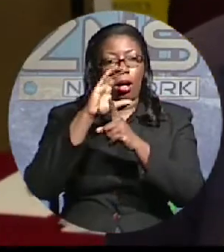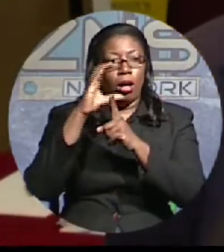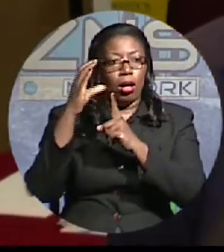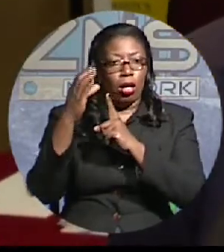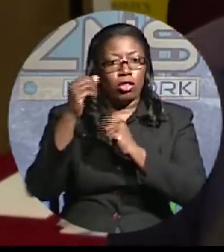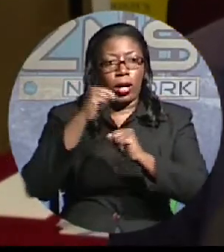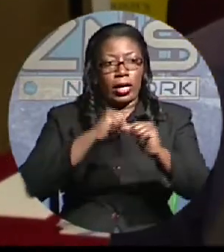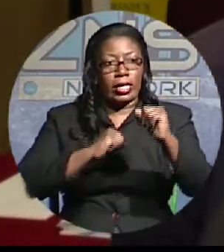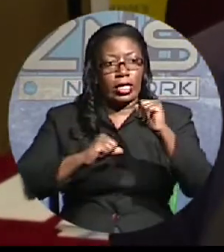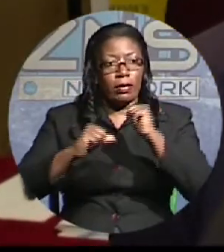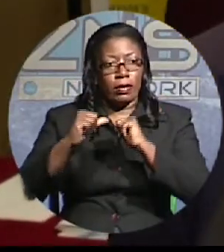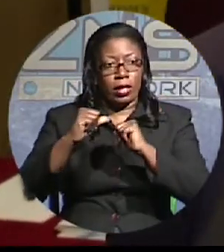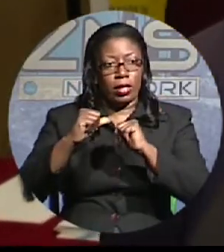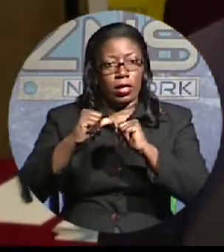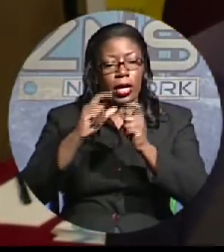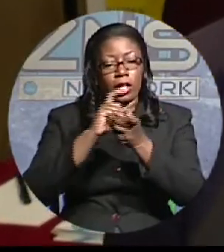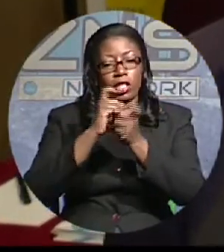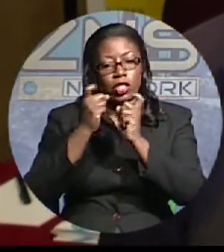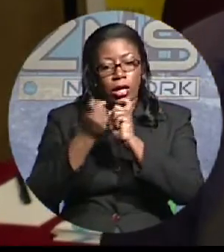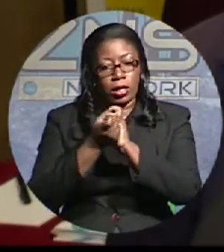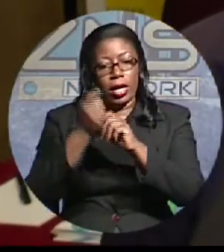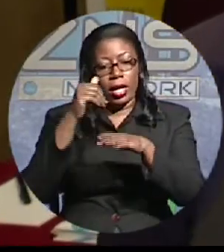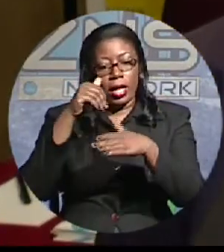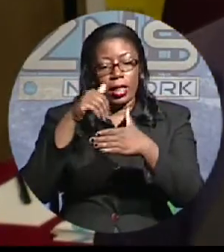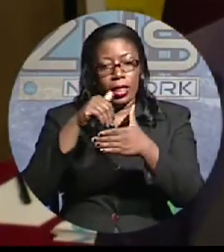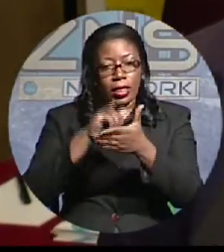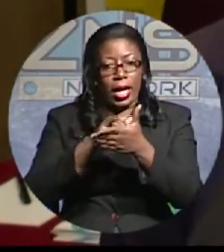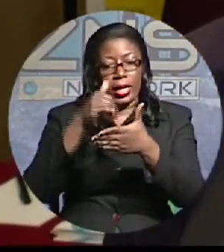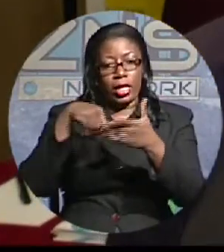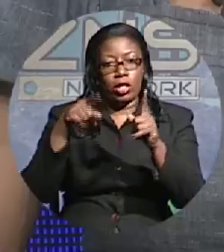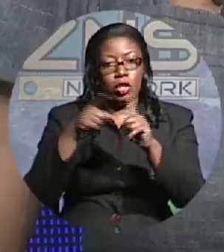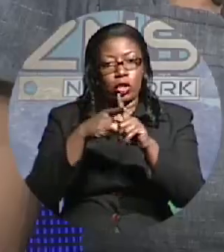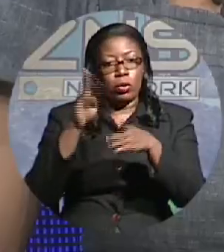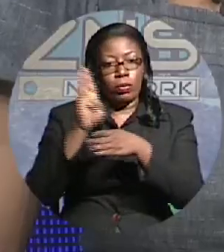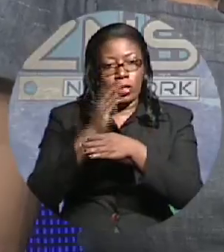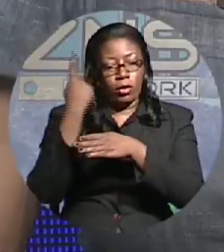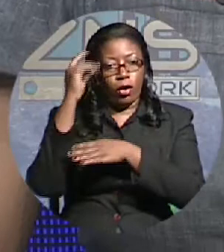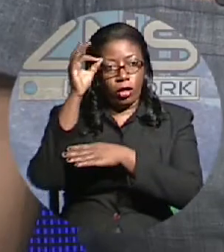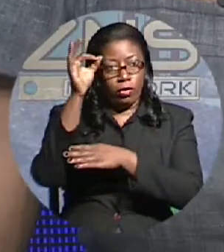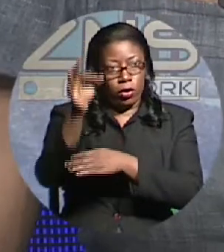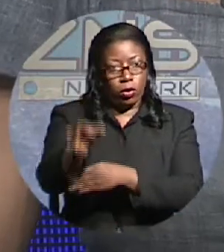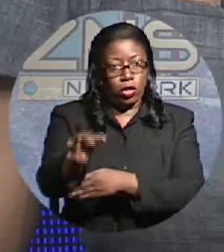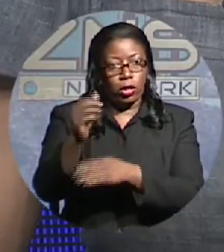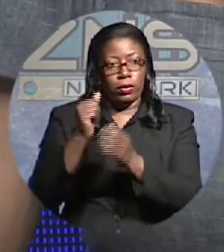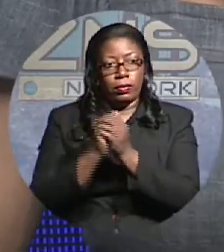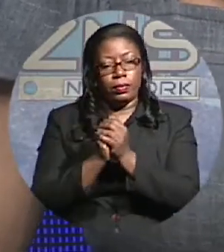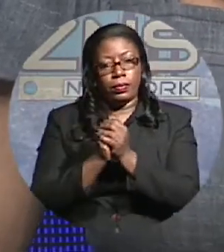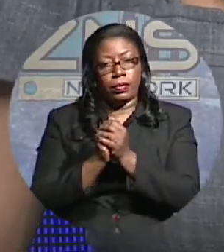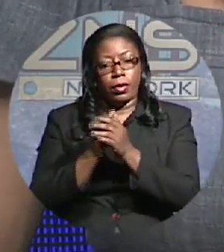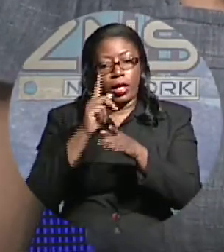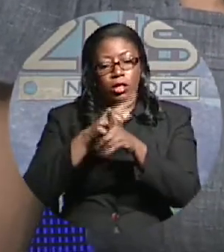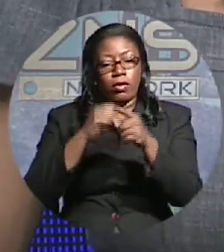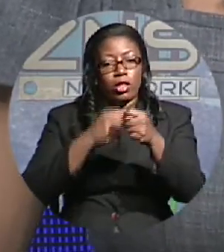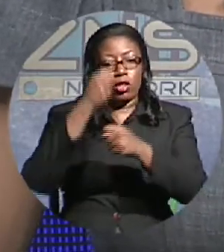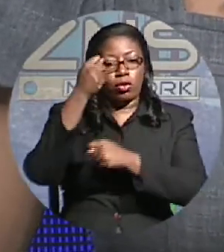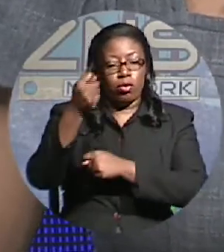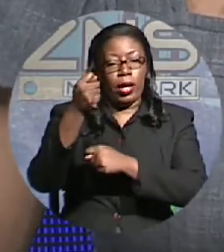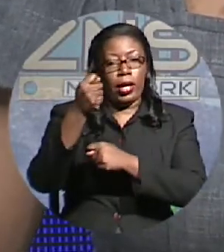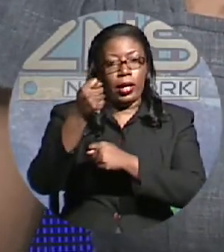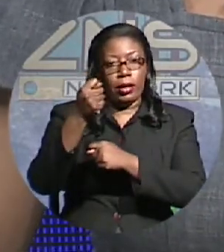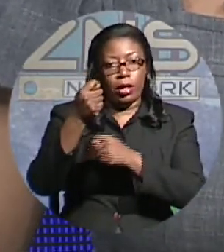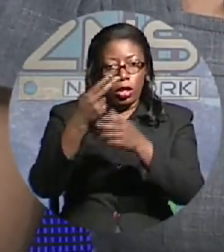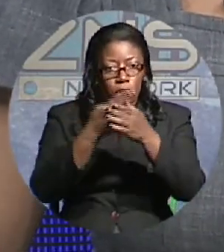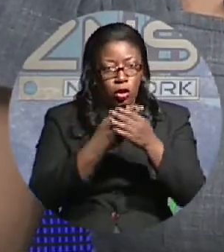cultural activities, and how they can turn that into businesses for themselves in the future. National Congress of Trade Unions President